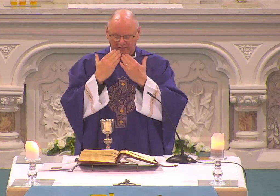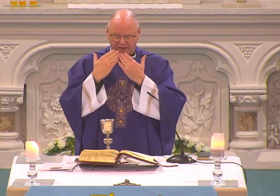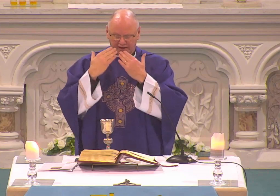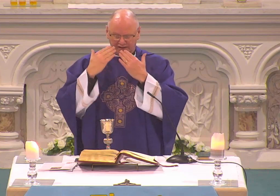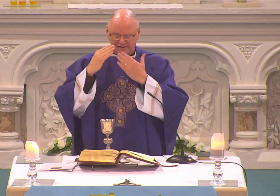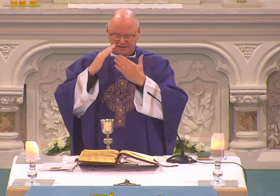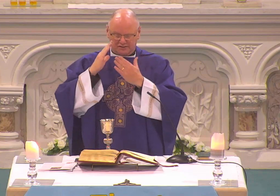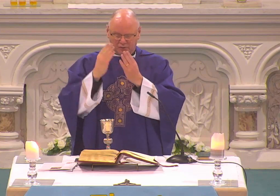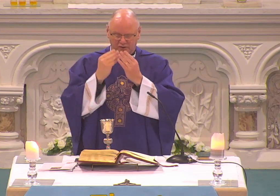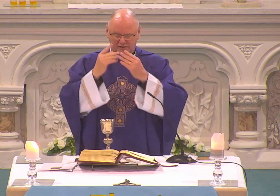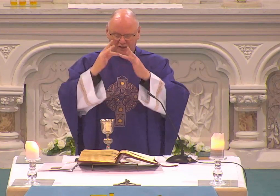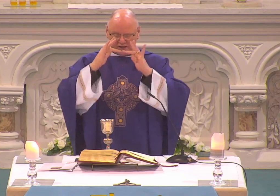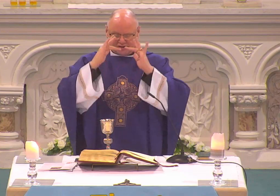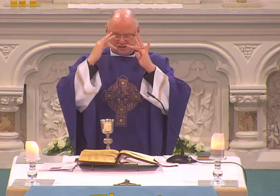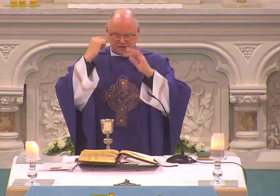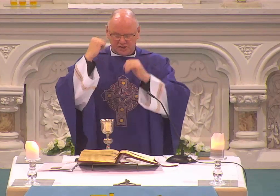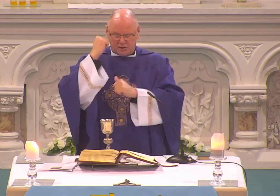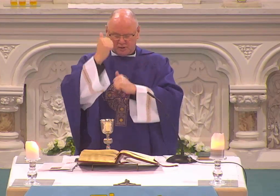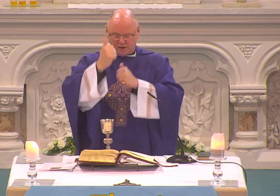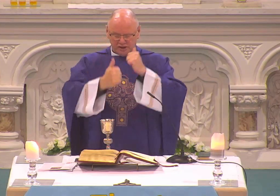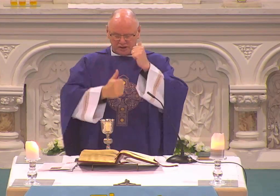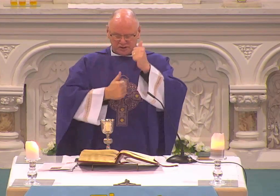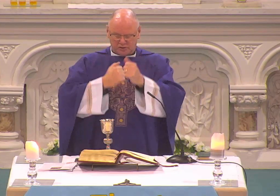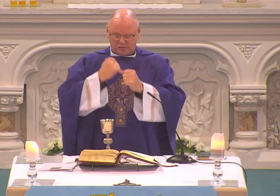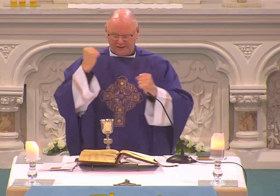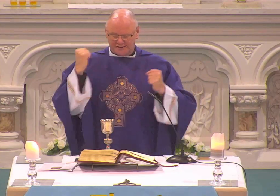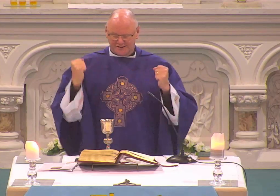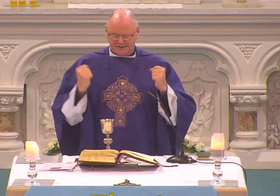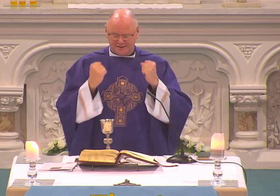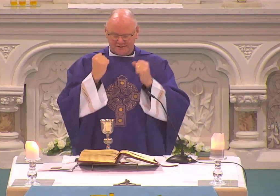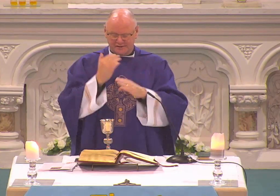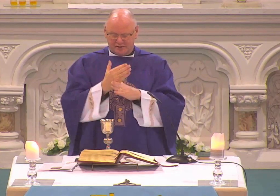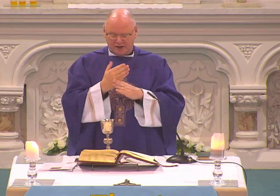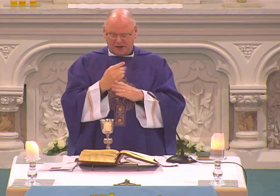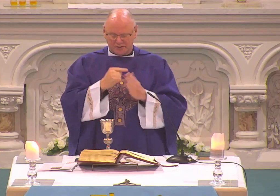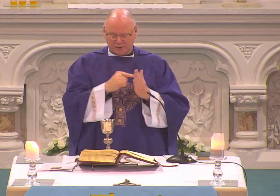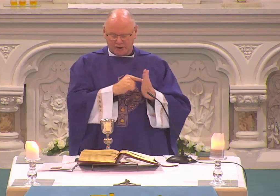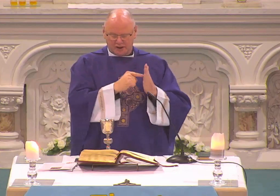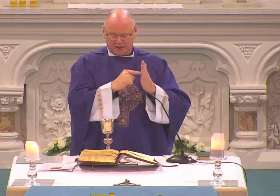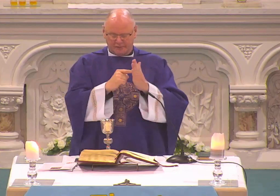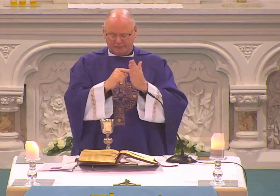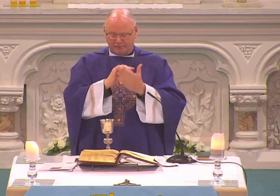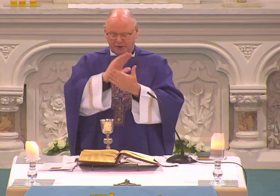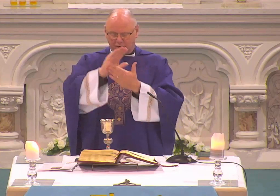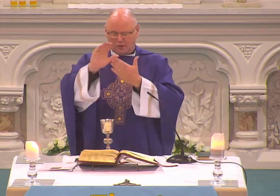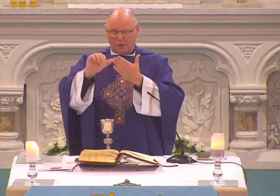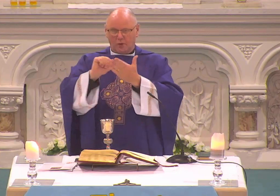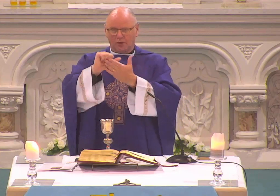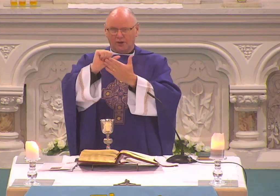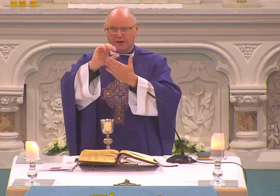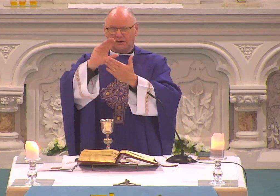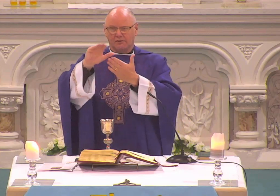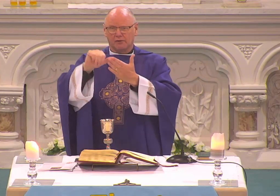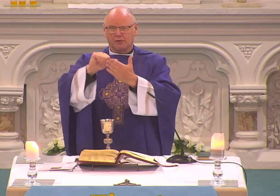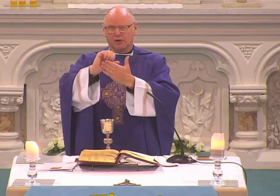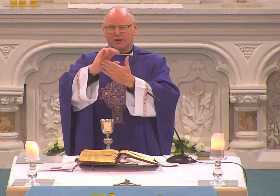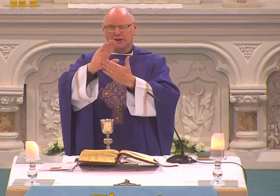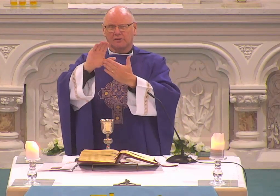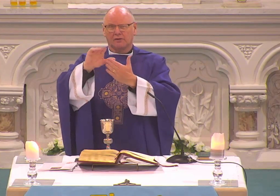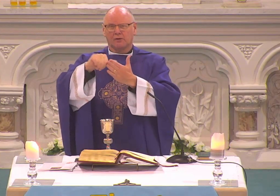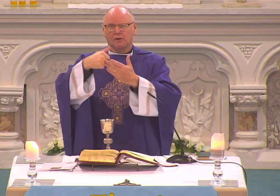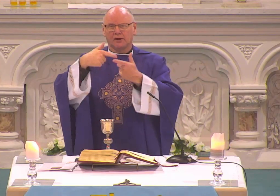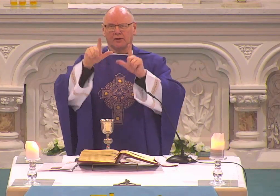give thanks and with the angels praise your mighty deeds as we acclaim. Holy,